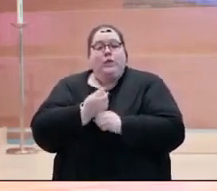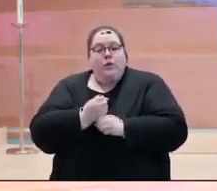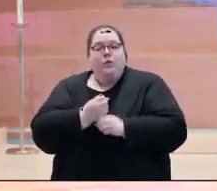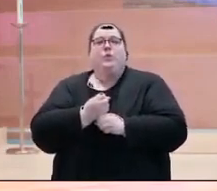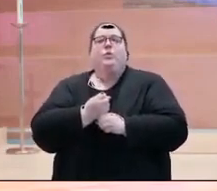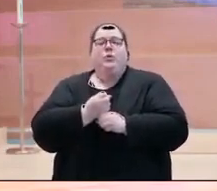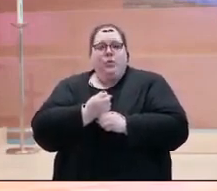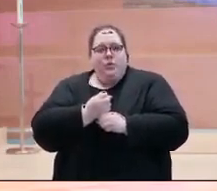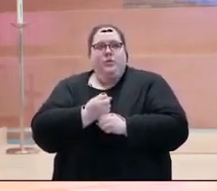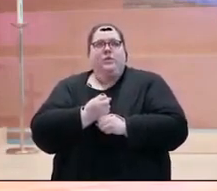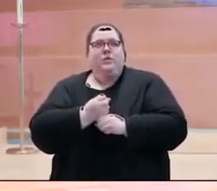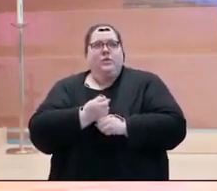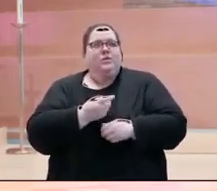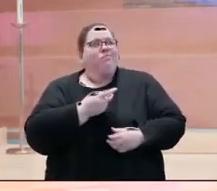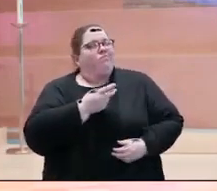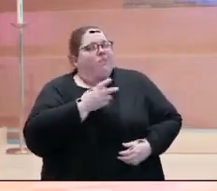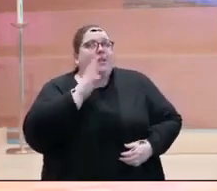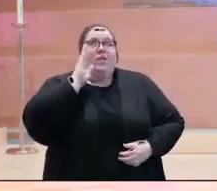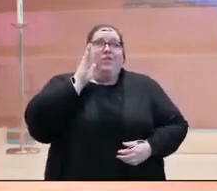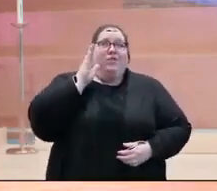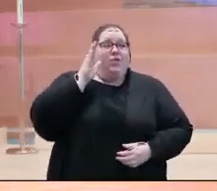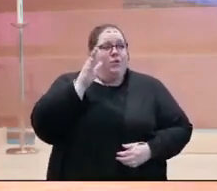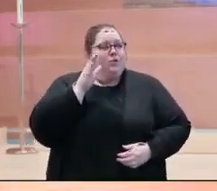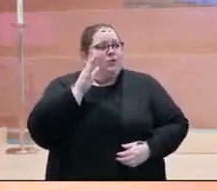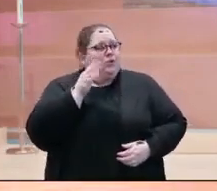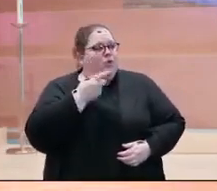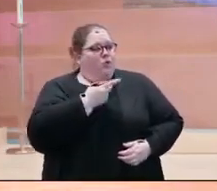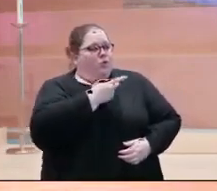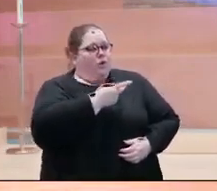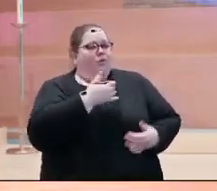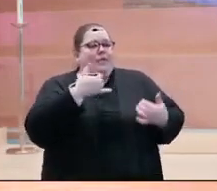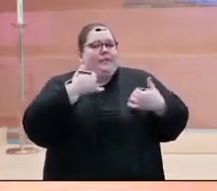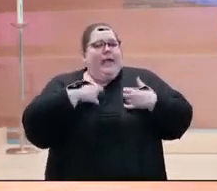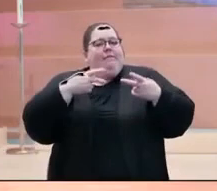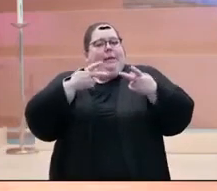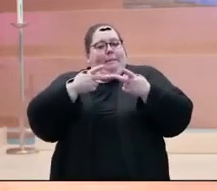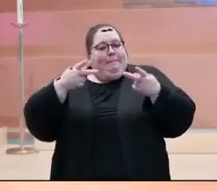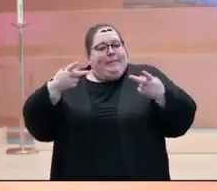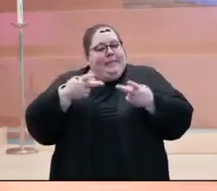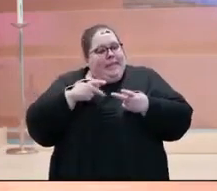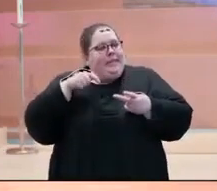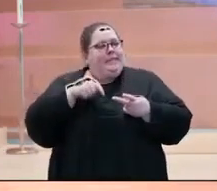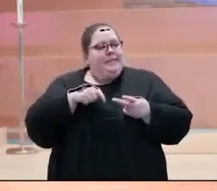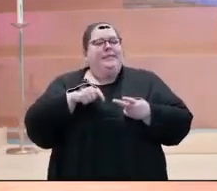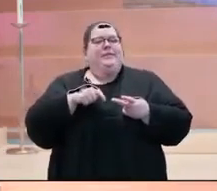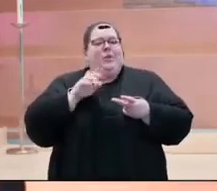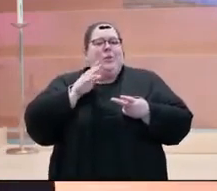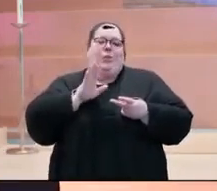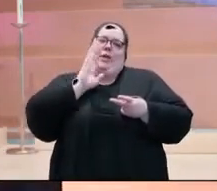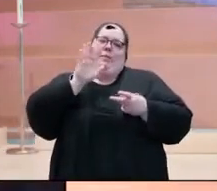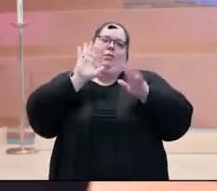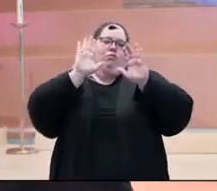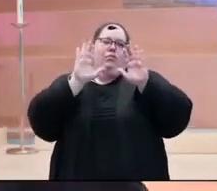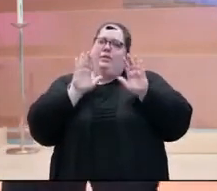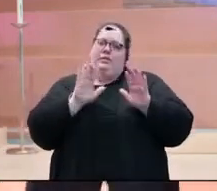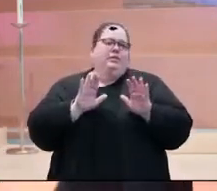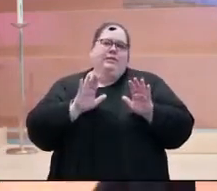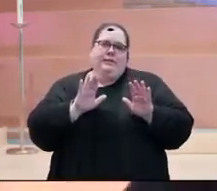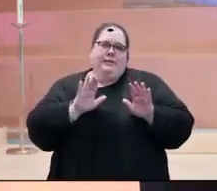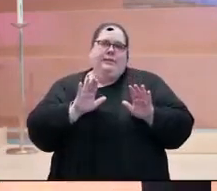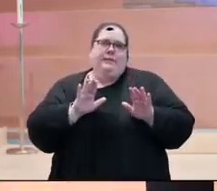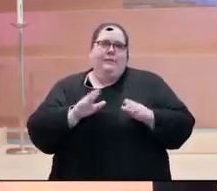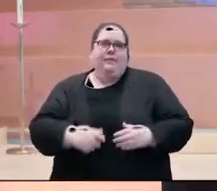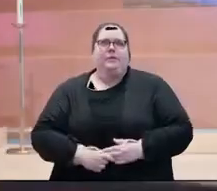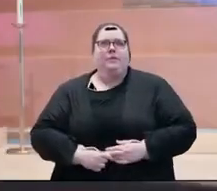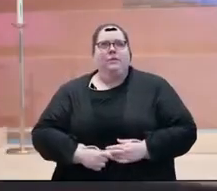great is it going to be when we finally have a place, right? And as I was reading and sort of